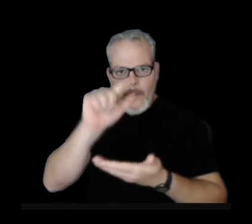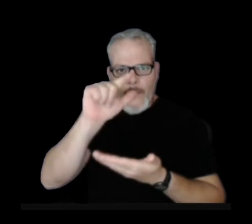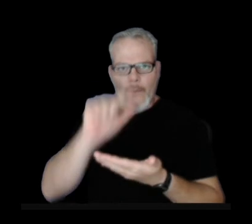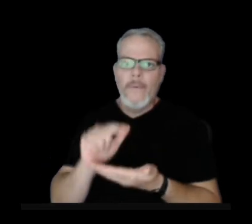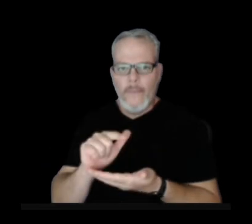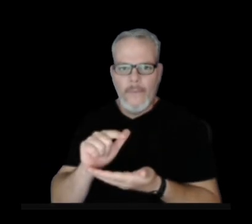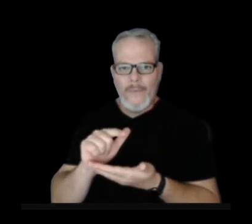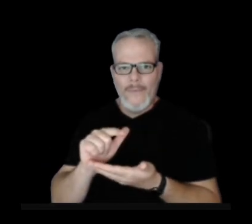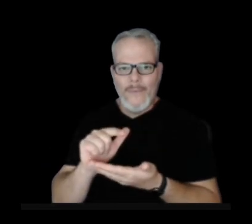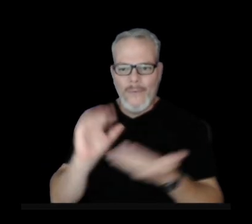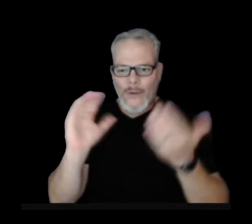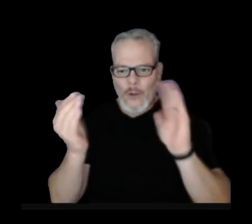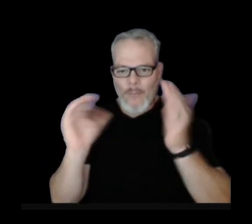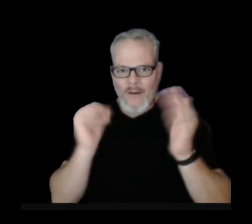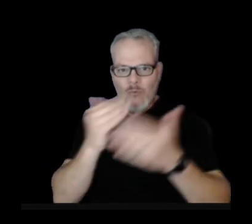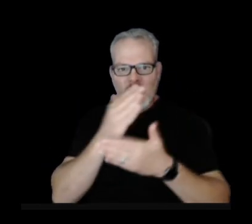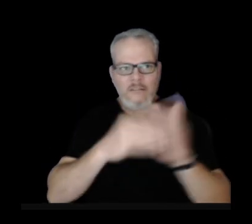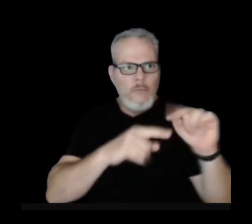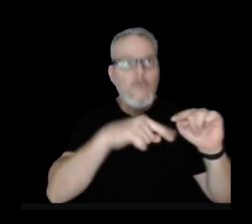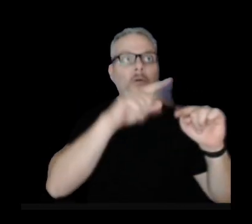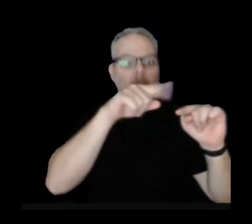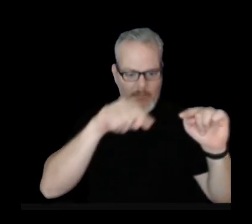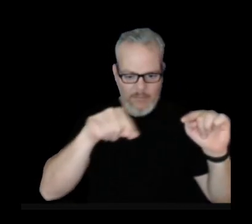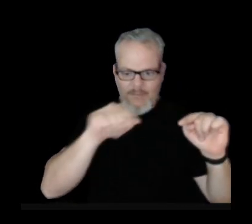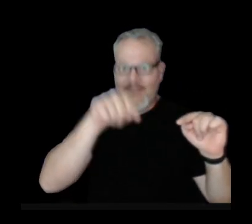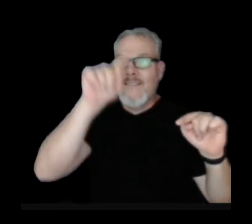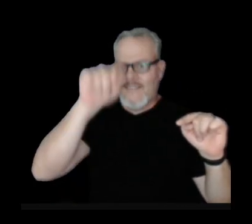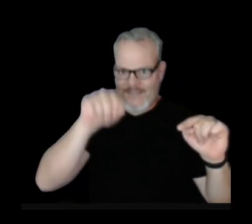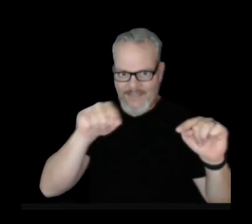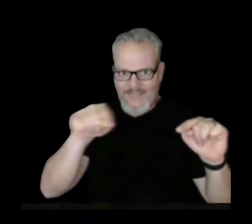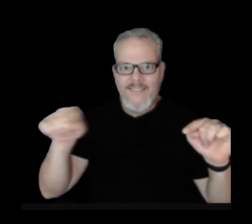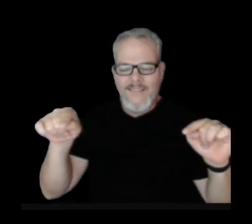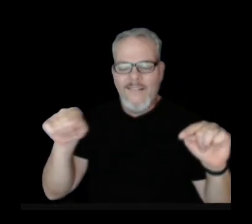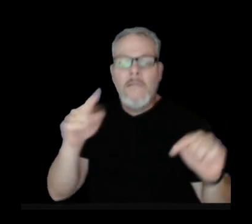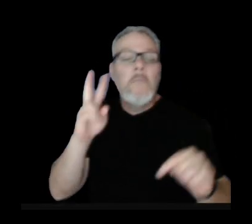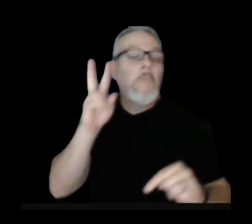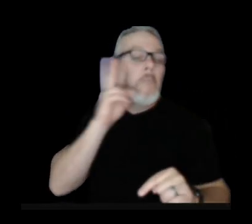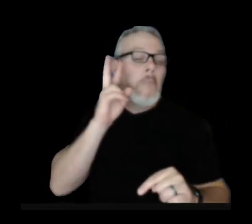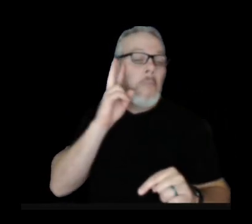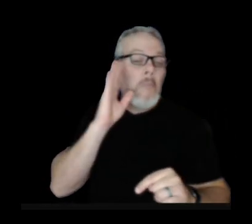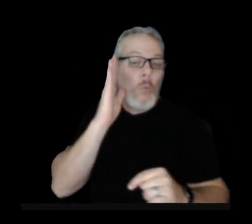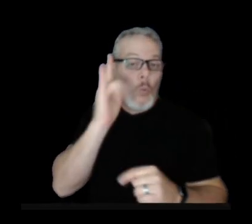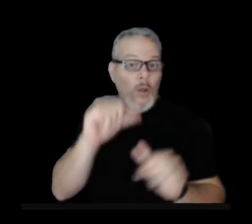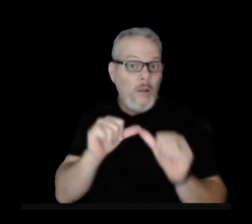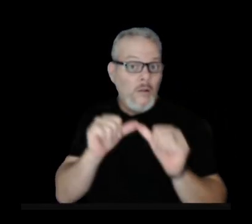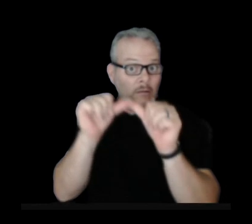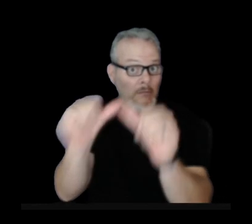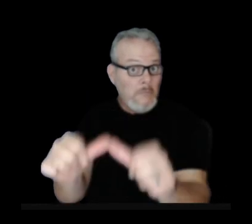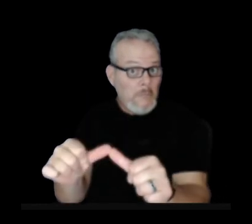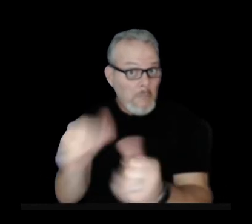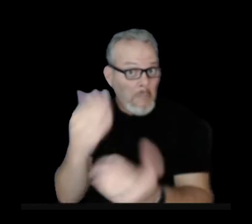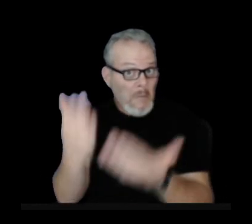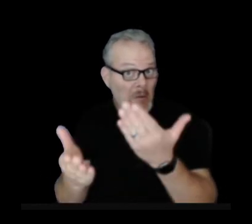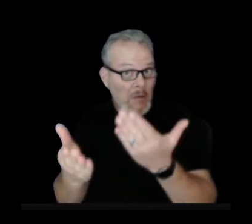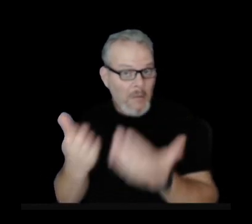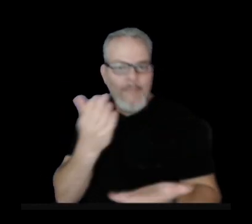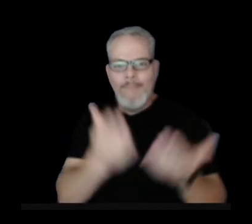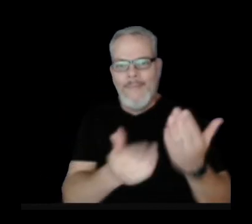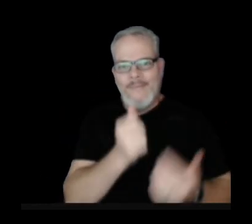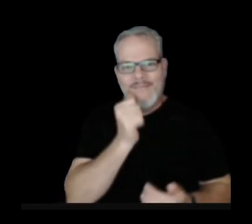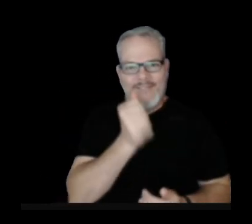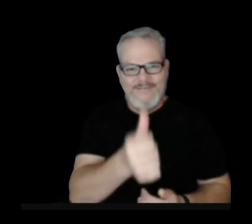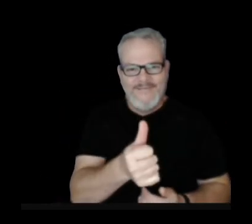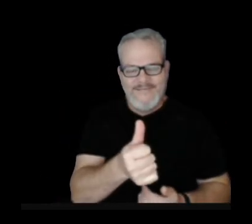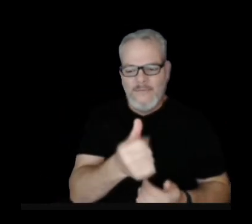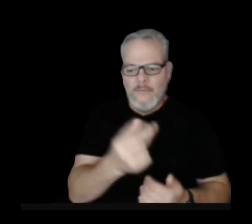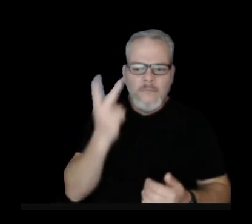and some of the other pauses. So it remains to be seen whether eruption will resume or not. See, here are the 3 phases plotted on the